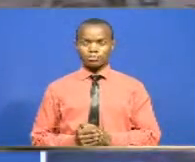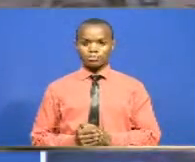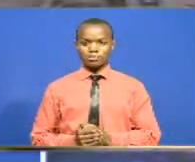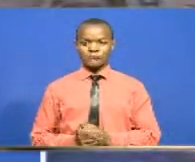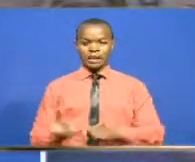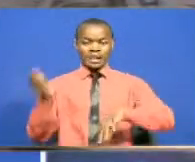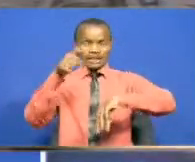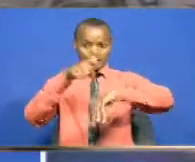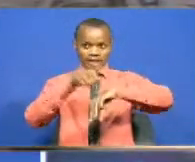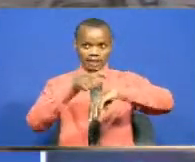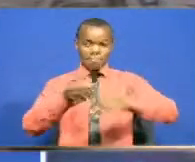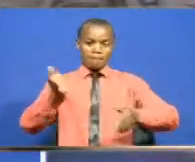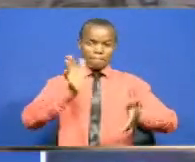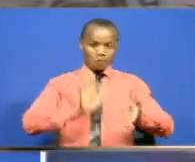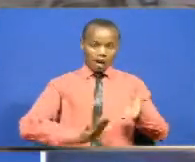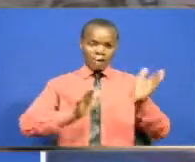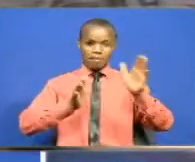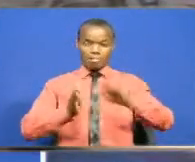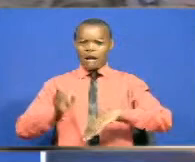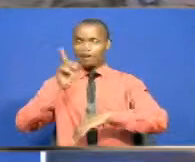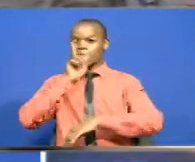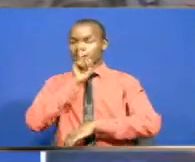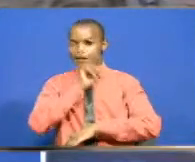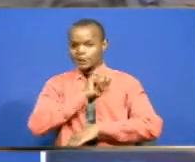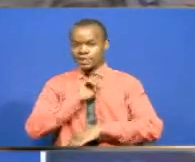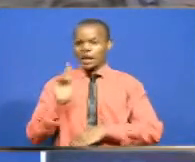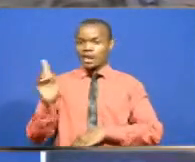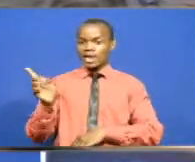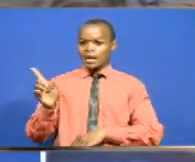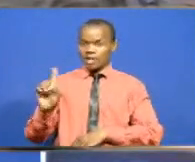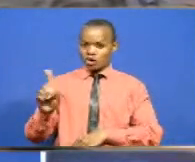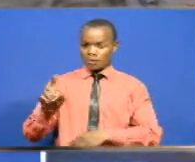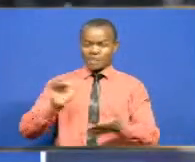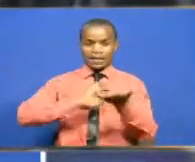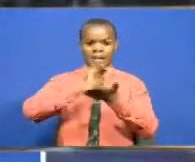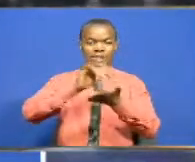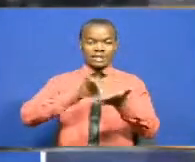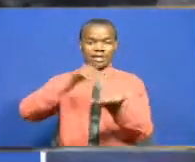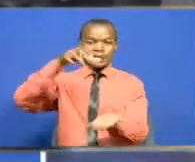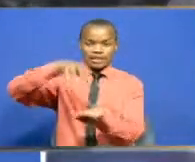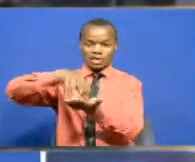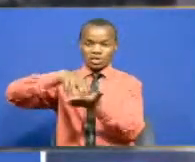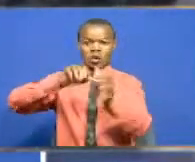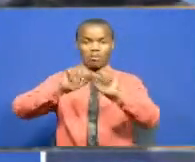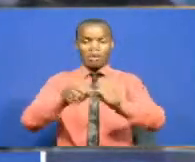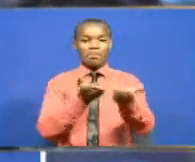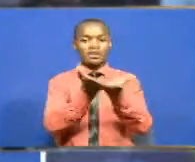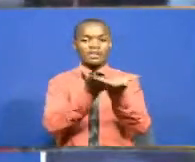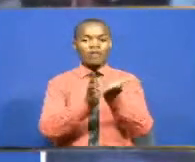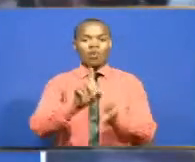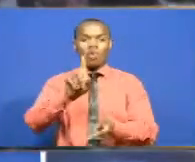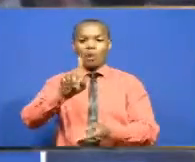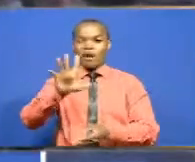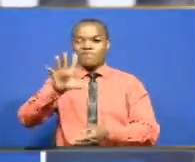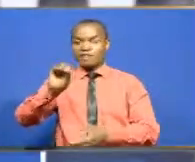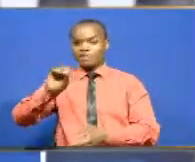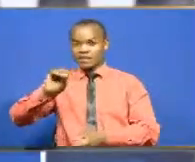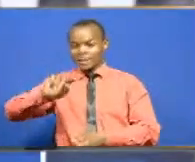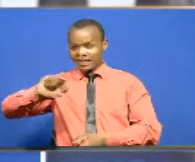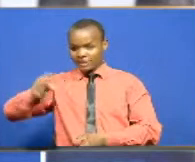After renovation and rehabilitation of the stations, the Nairobi Central Station is projected to serve 150,000 people